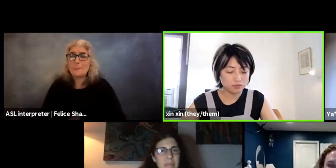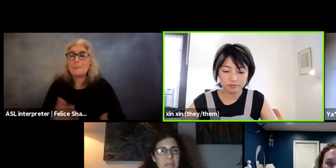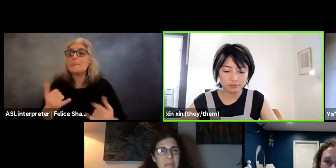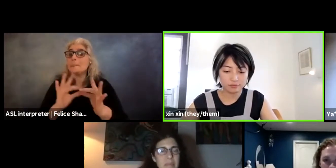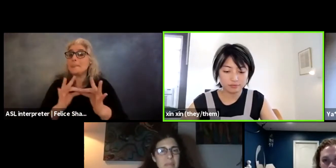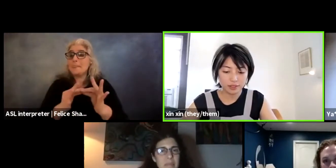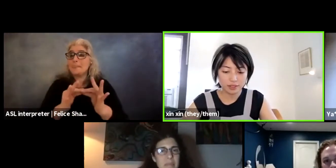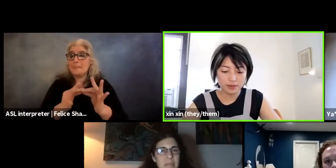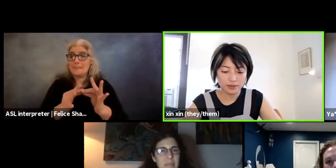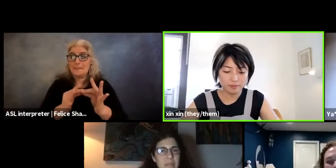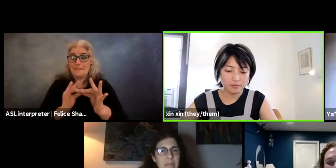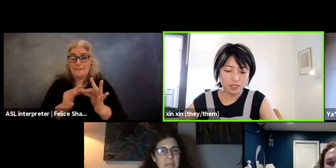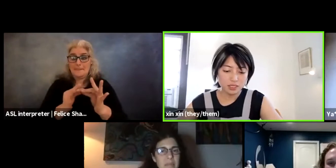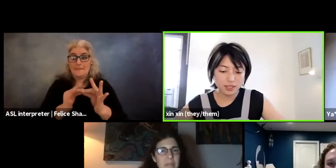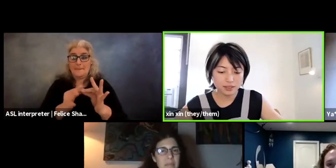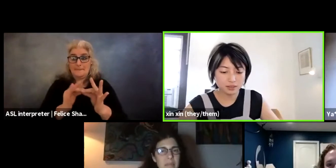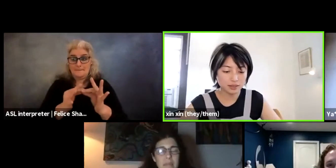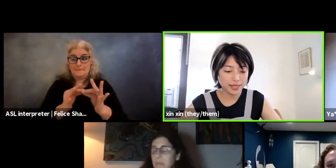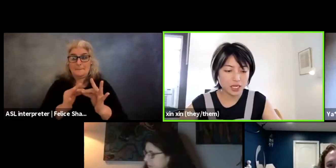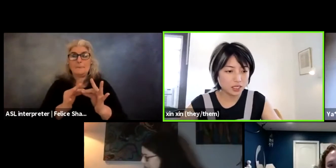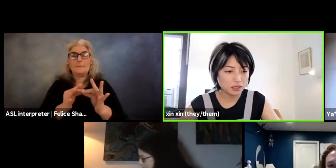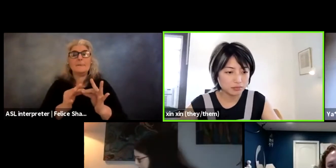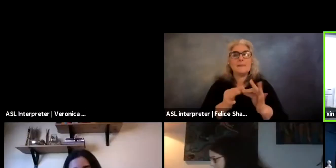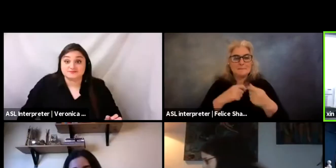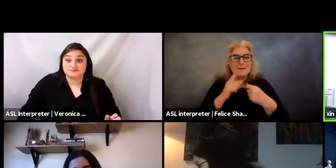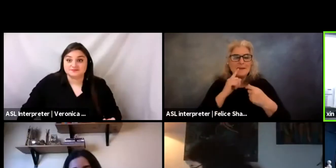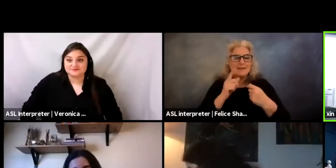So let me get the link.